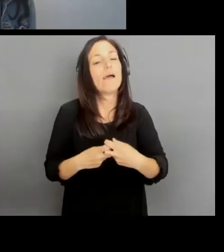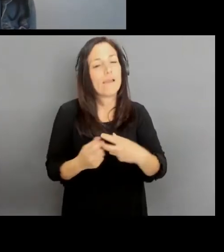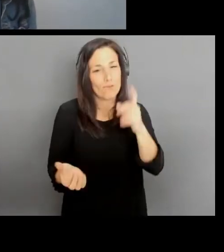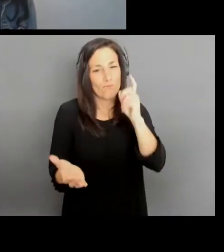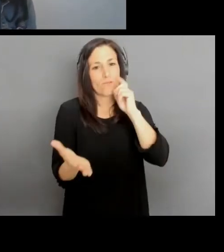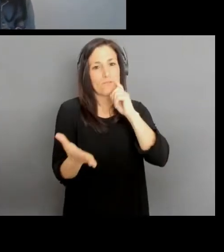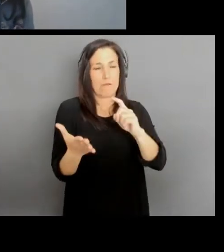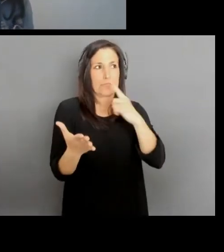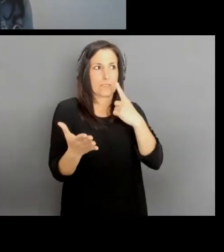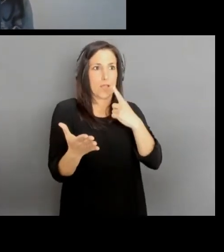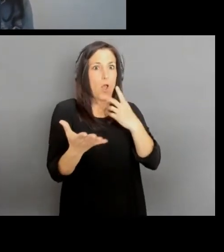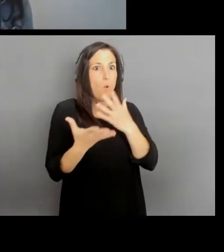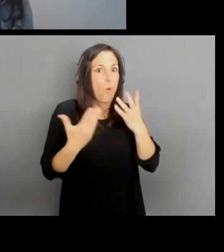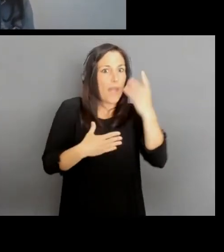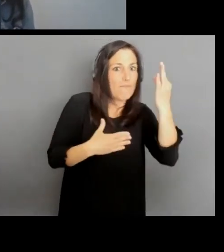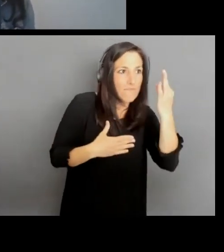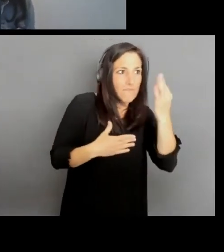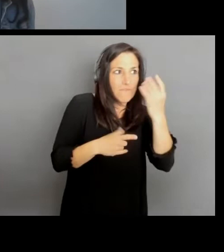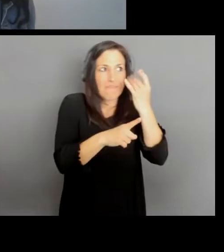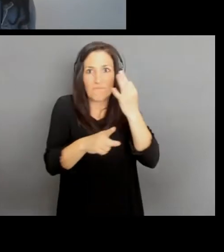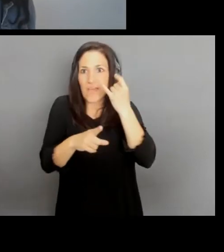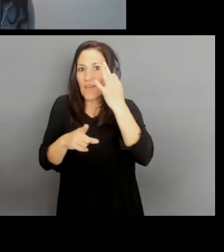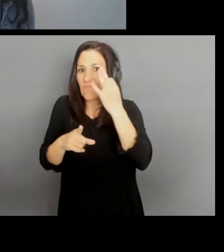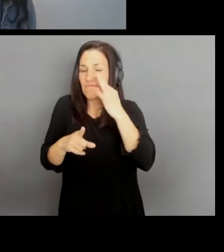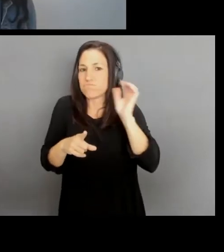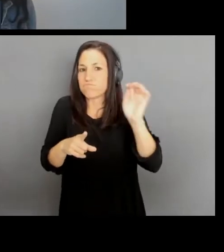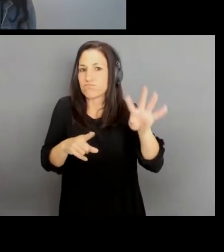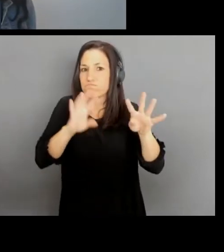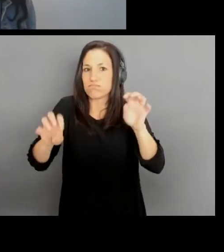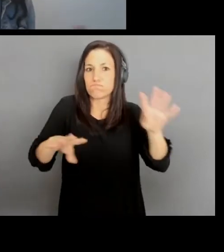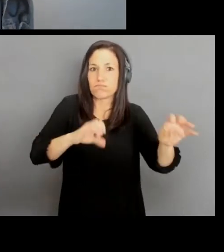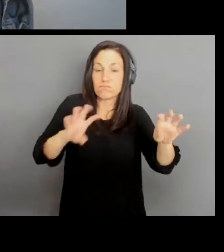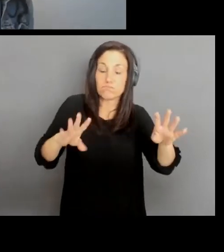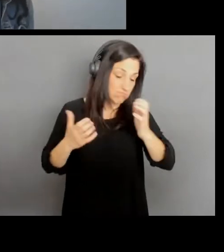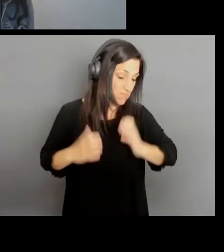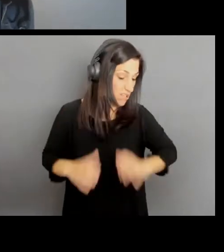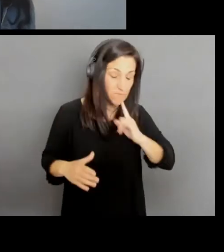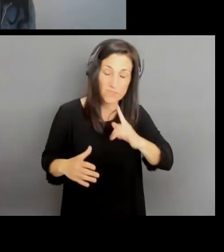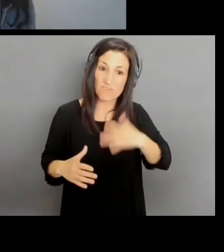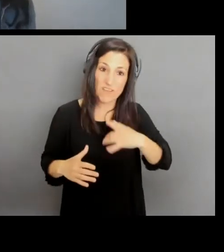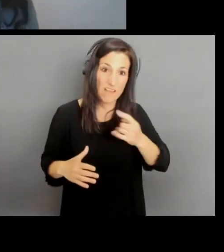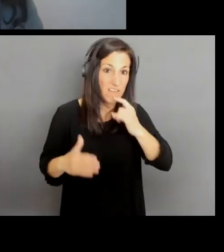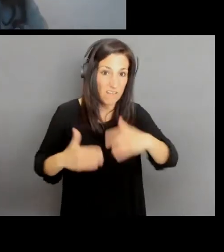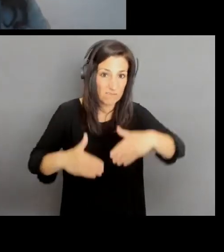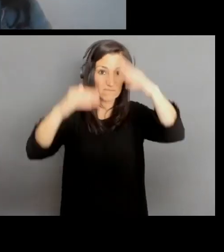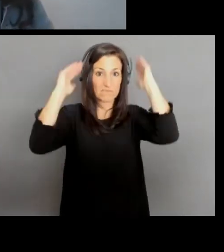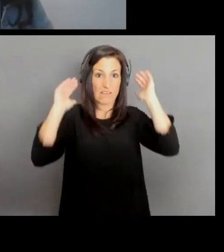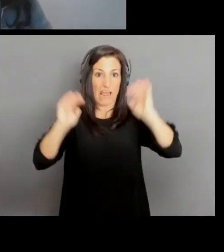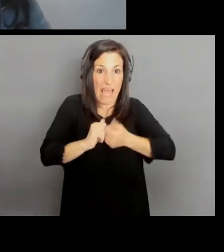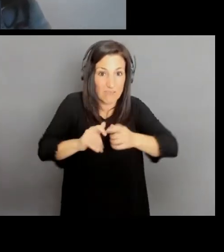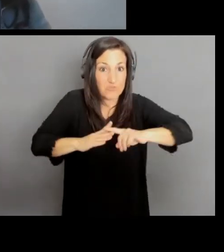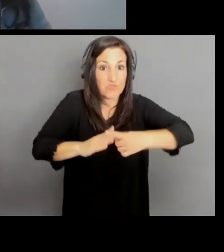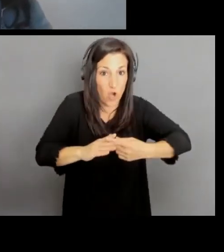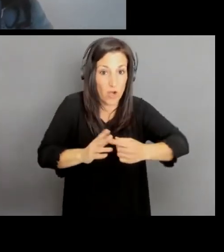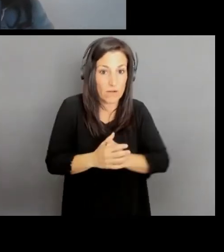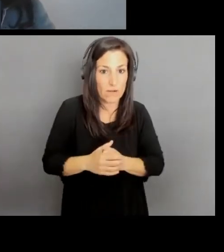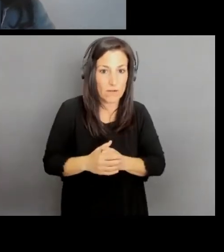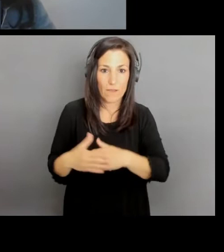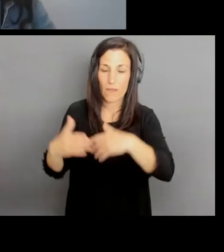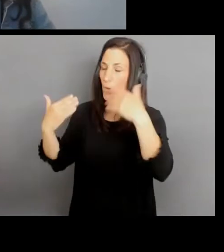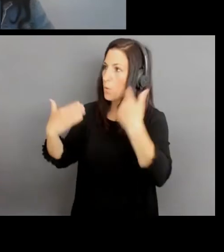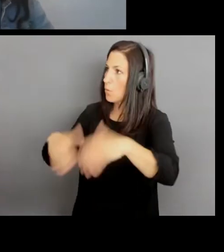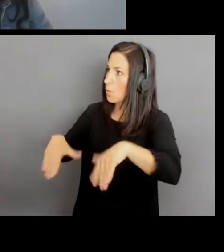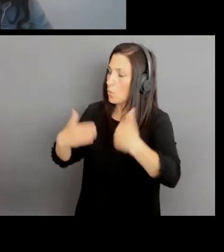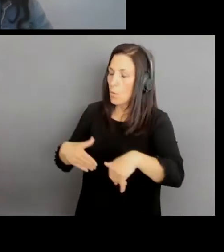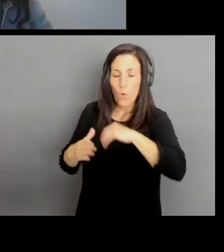uncertainties, customers find it a little challenging to even get started. I was going to say that all sounds like a tremendous amount of work.